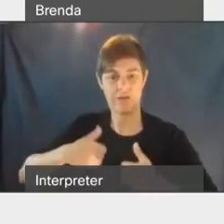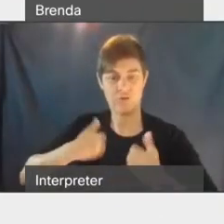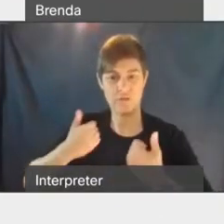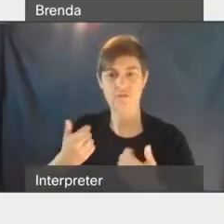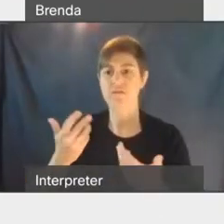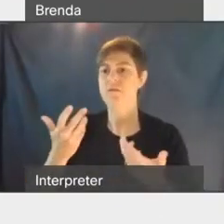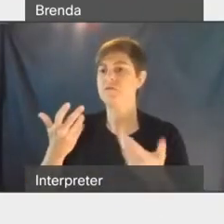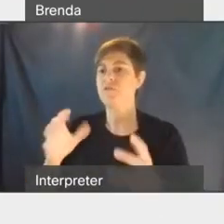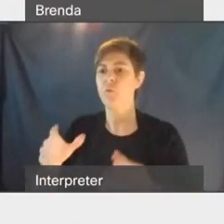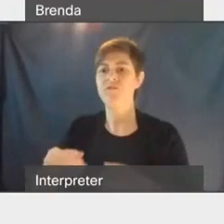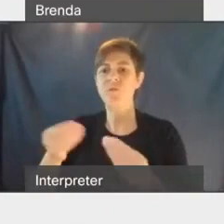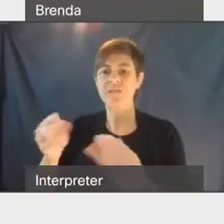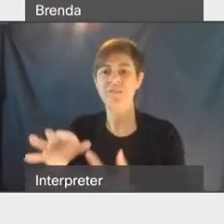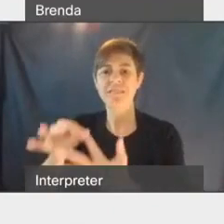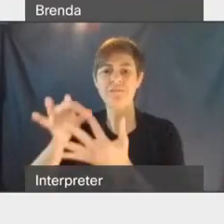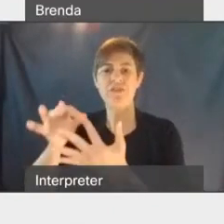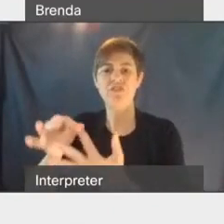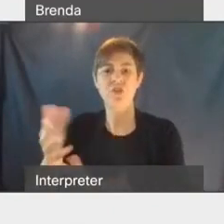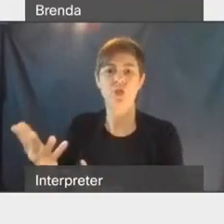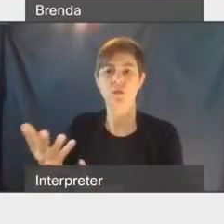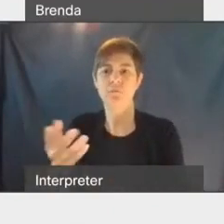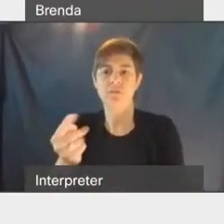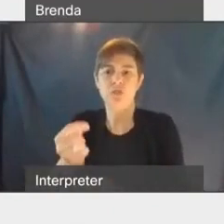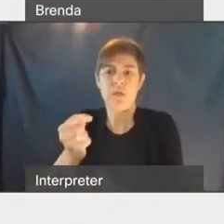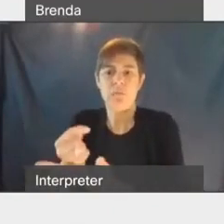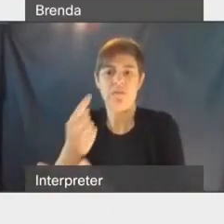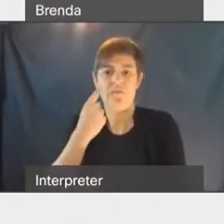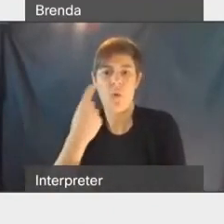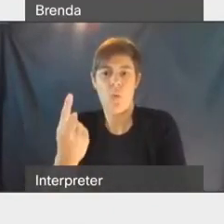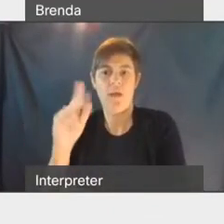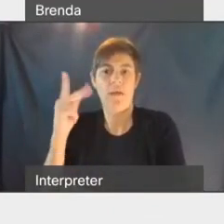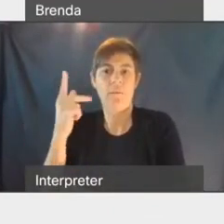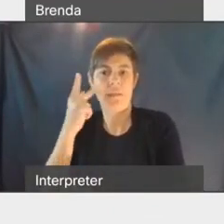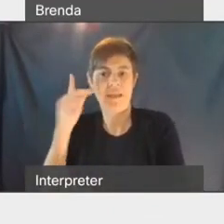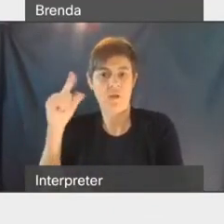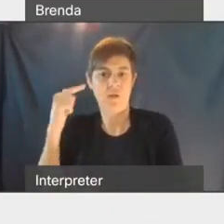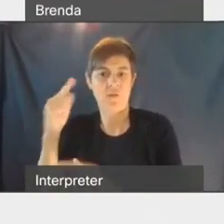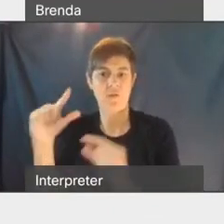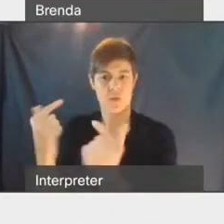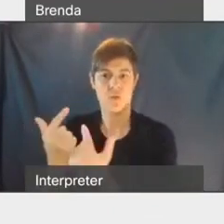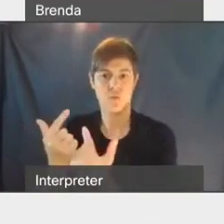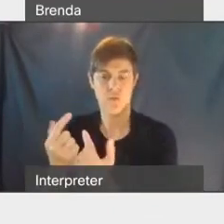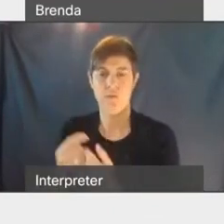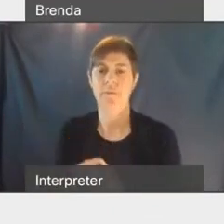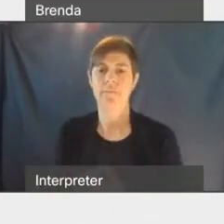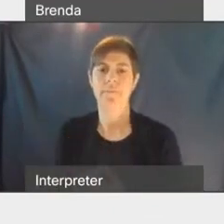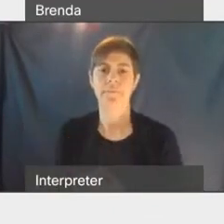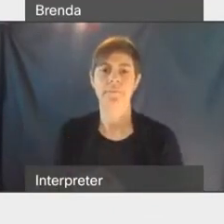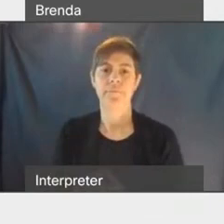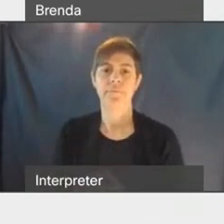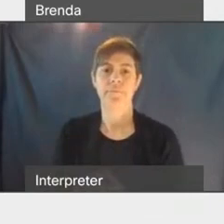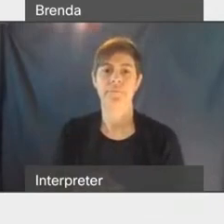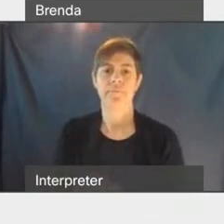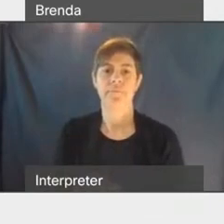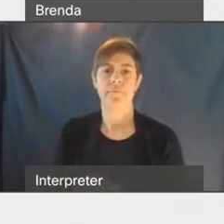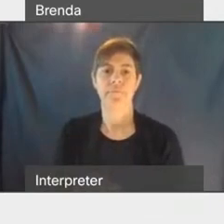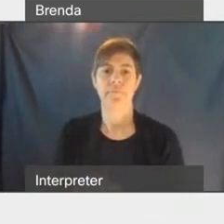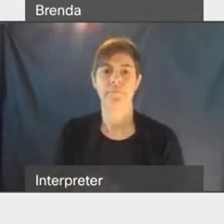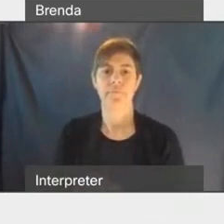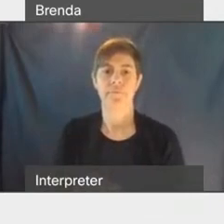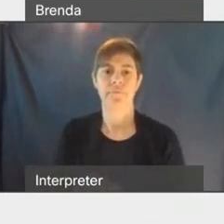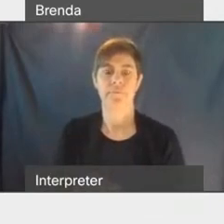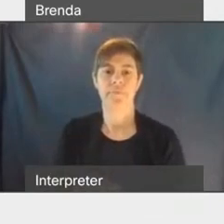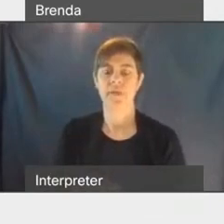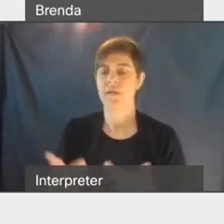preferential treatment for a political party through such devices as considering party affiliation, voting history, and